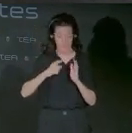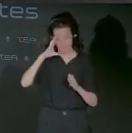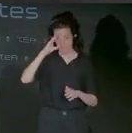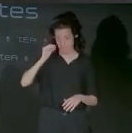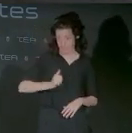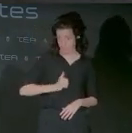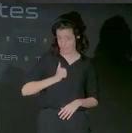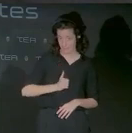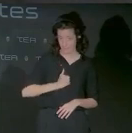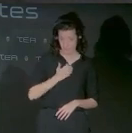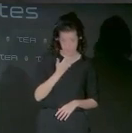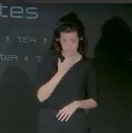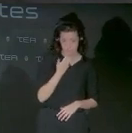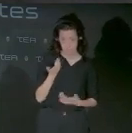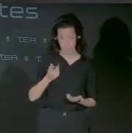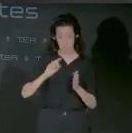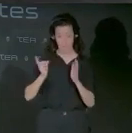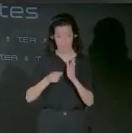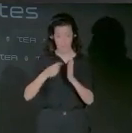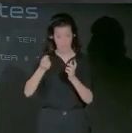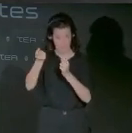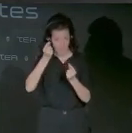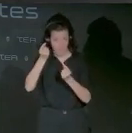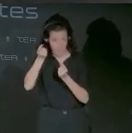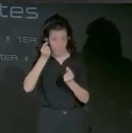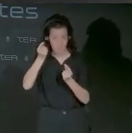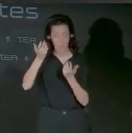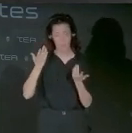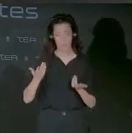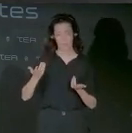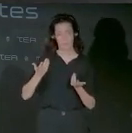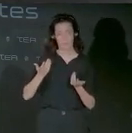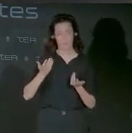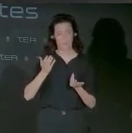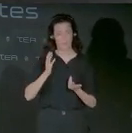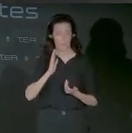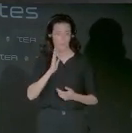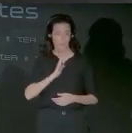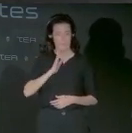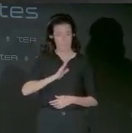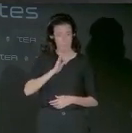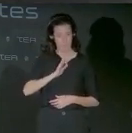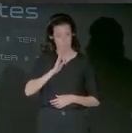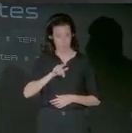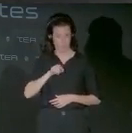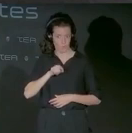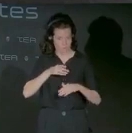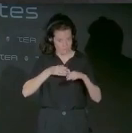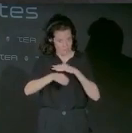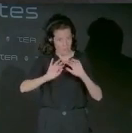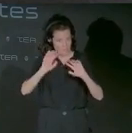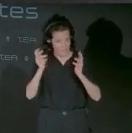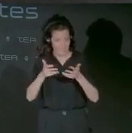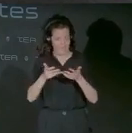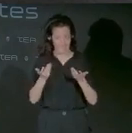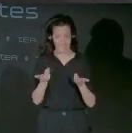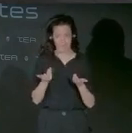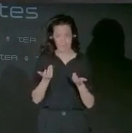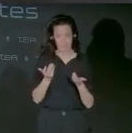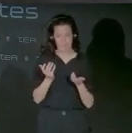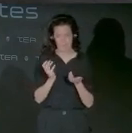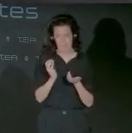Resilience Act. All those things will of course also apply in that context of virtual world, because sometimes